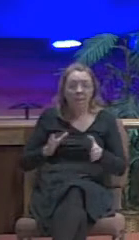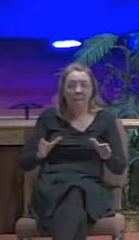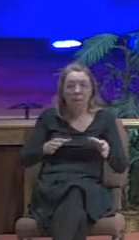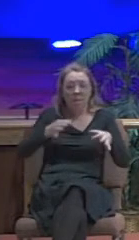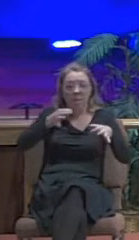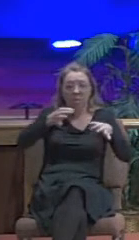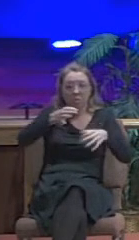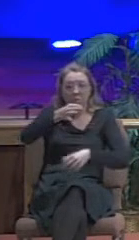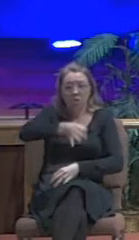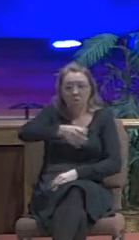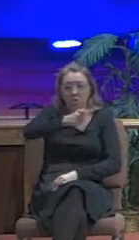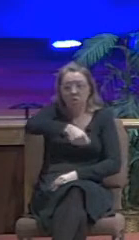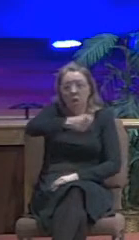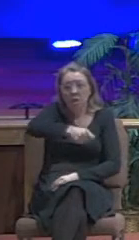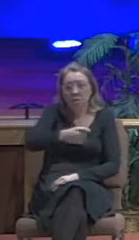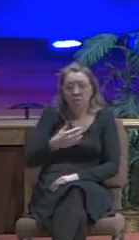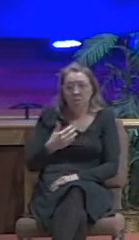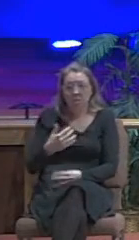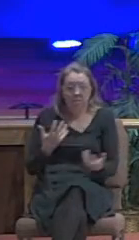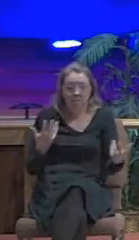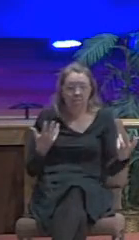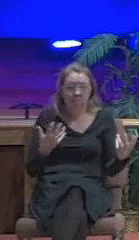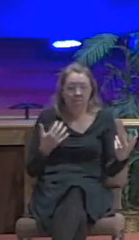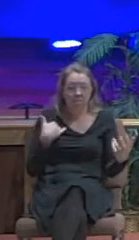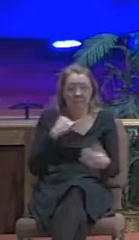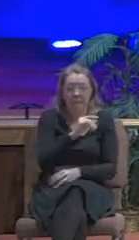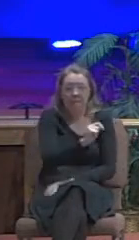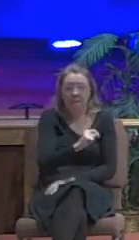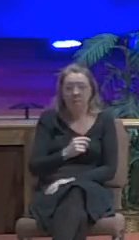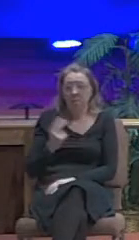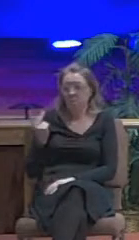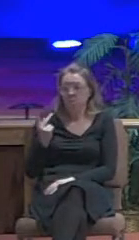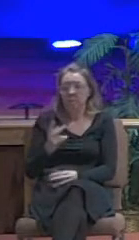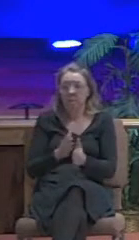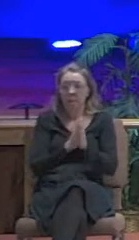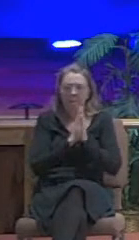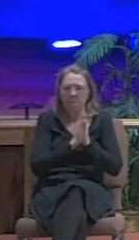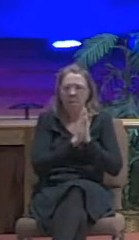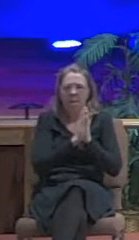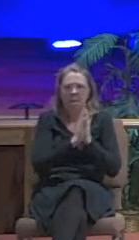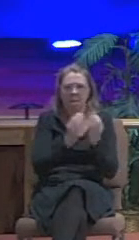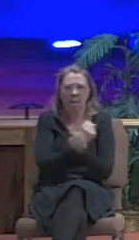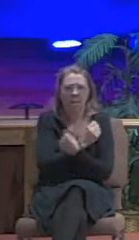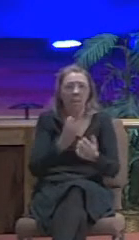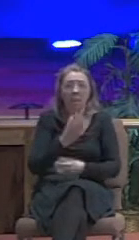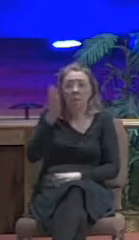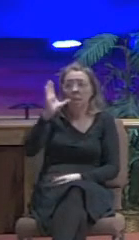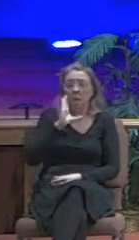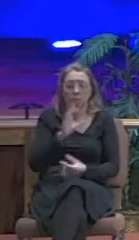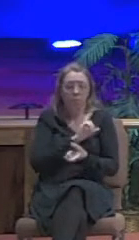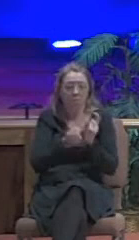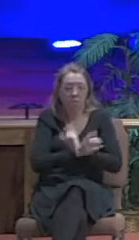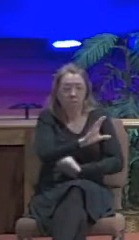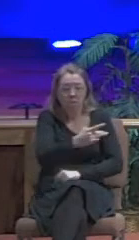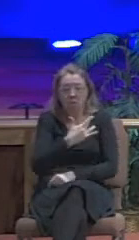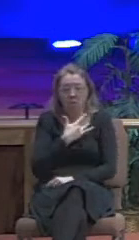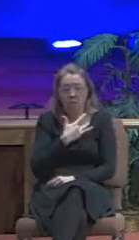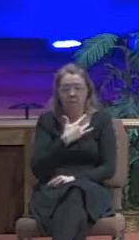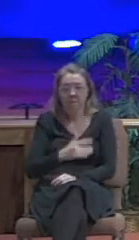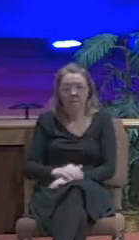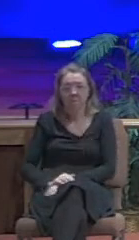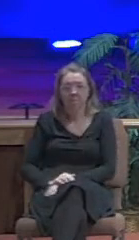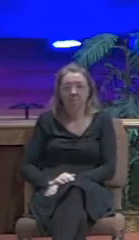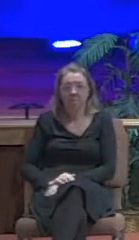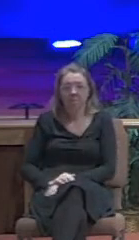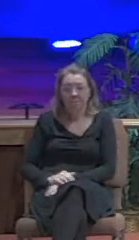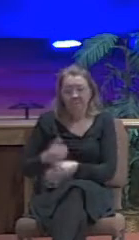authority, though. We prayed, ooh, I think I would change her heart. But in the end, we were respectful